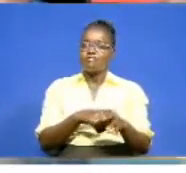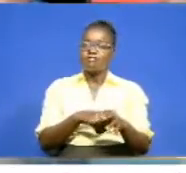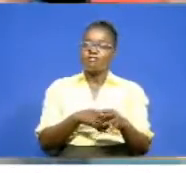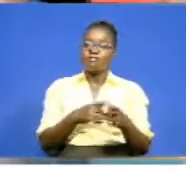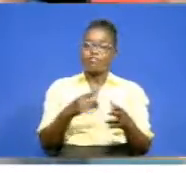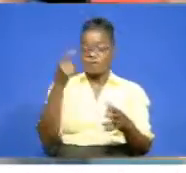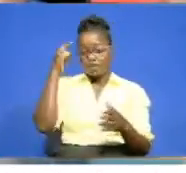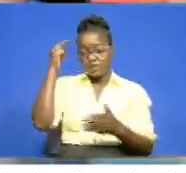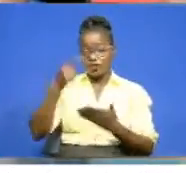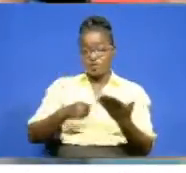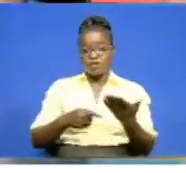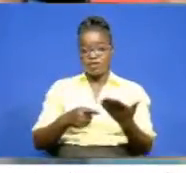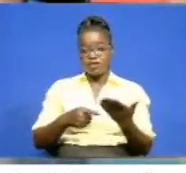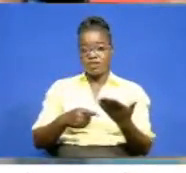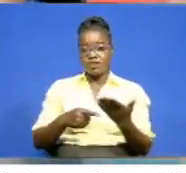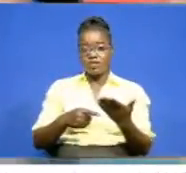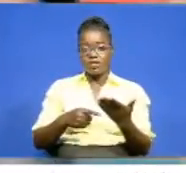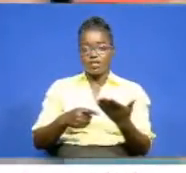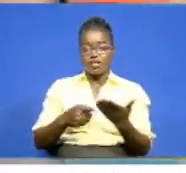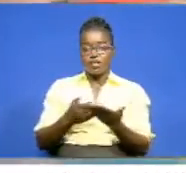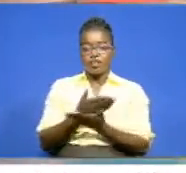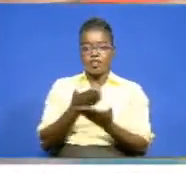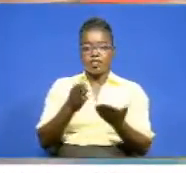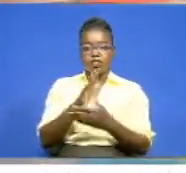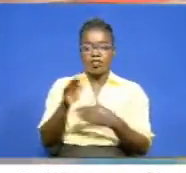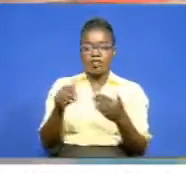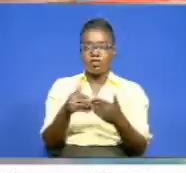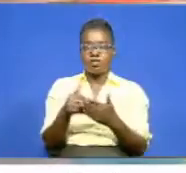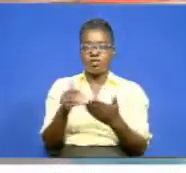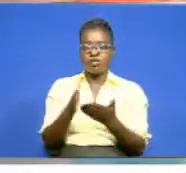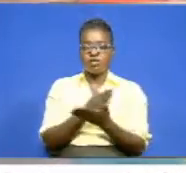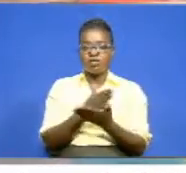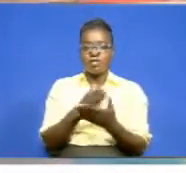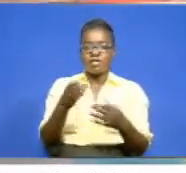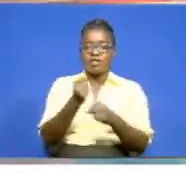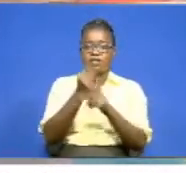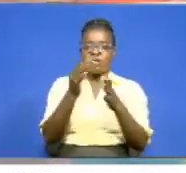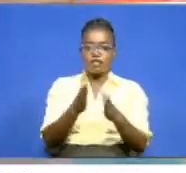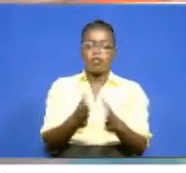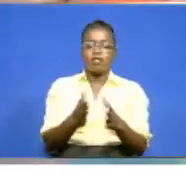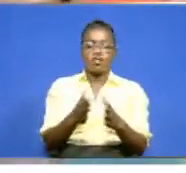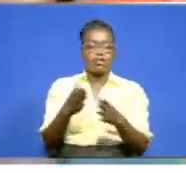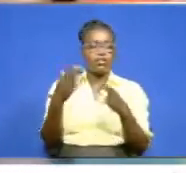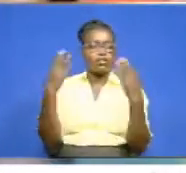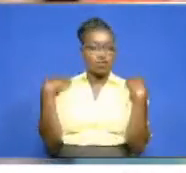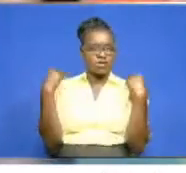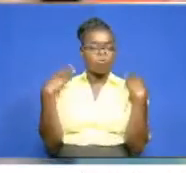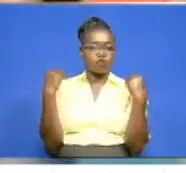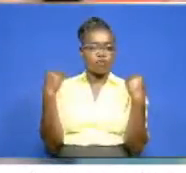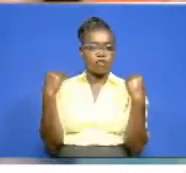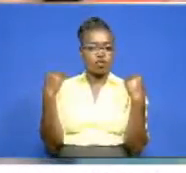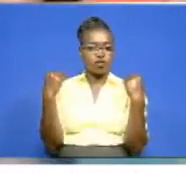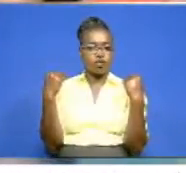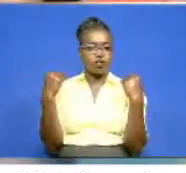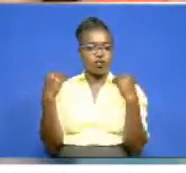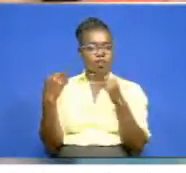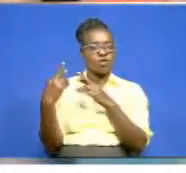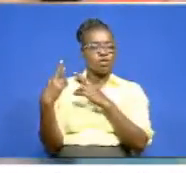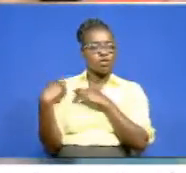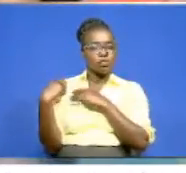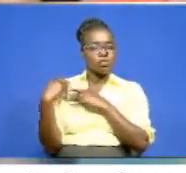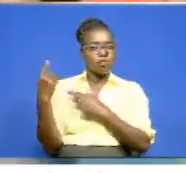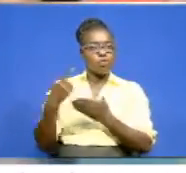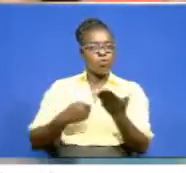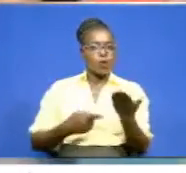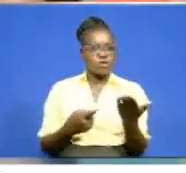federations and, you know, such federations and all shareholders, stakeholders in sports, maybe what do you think their role should be